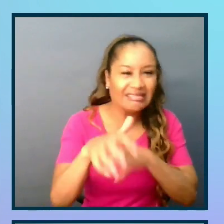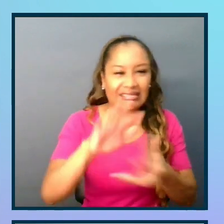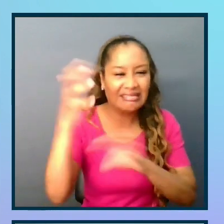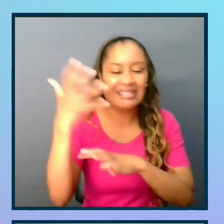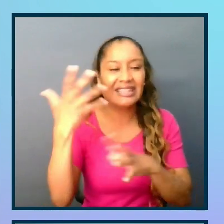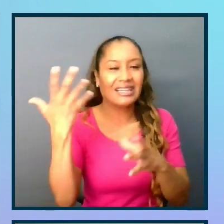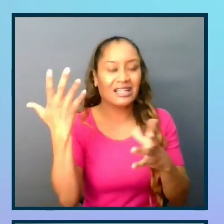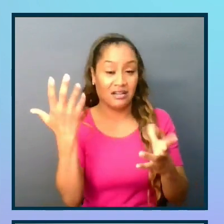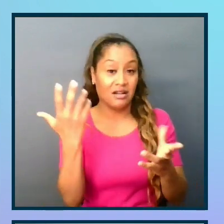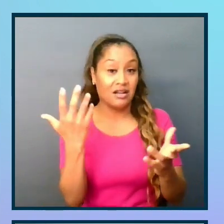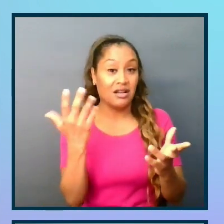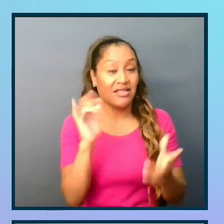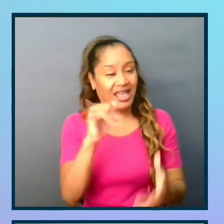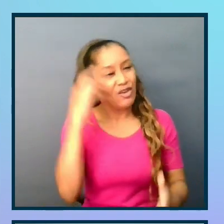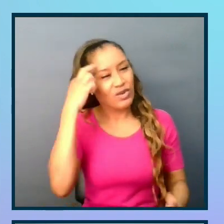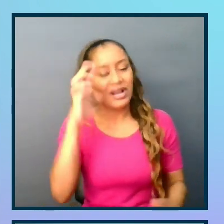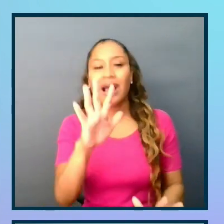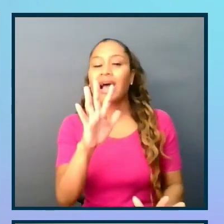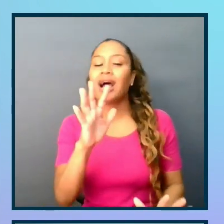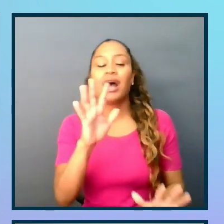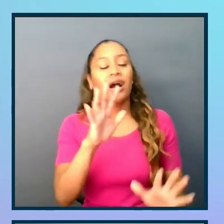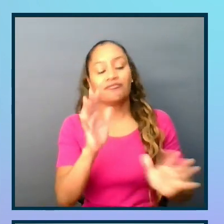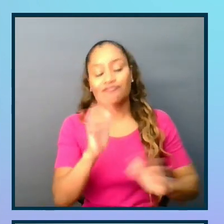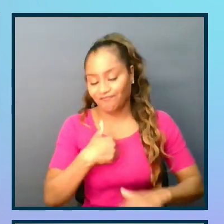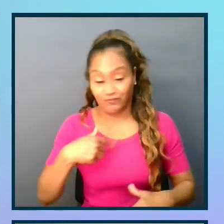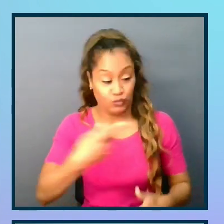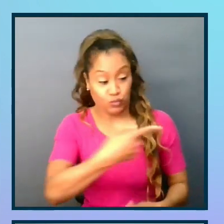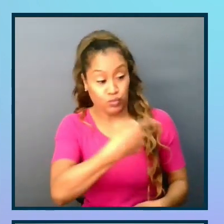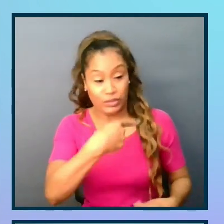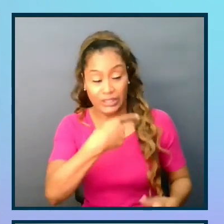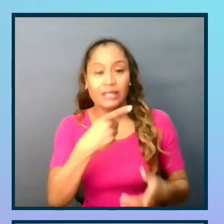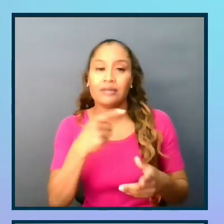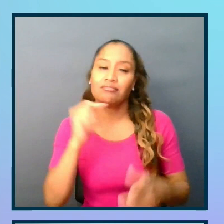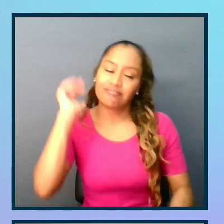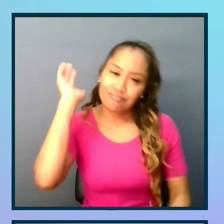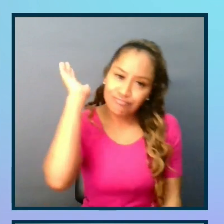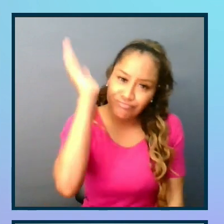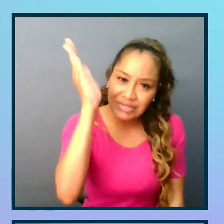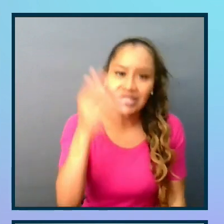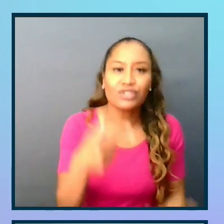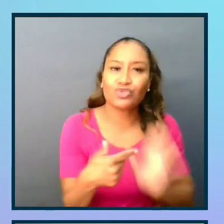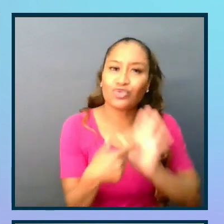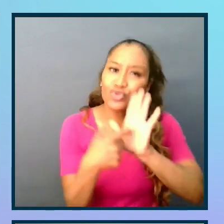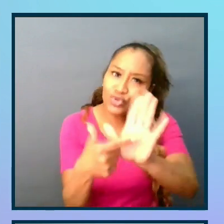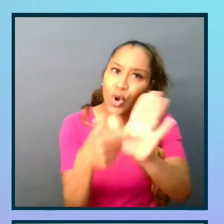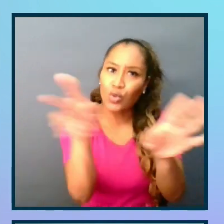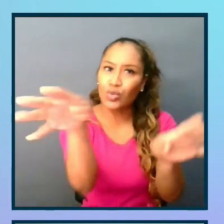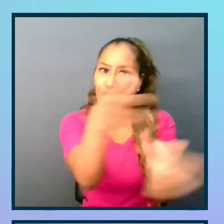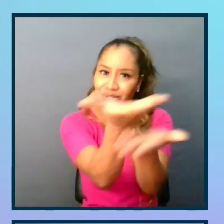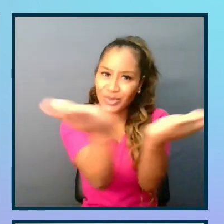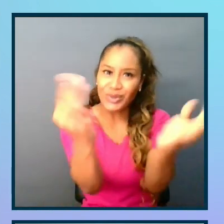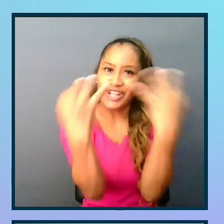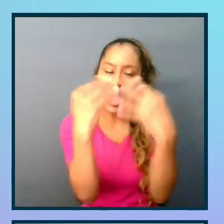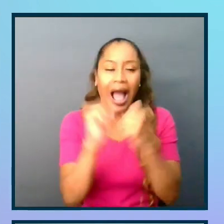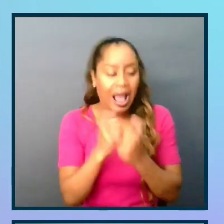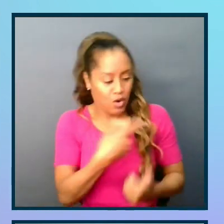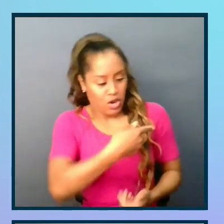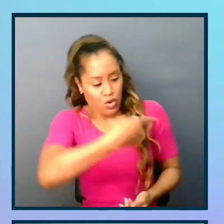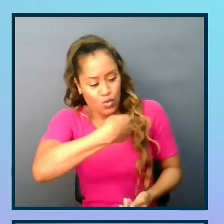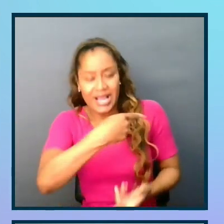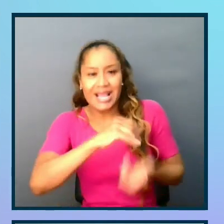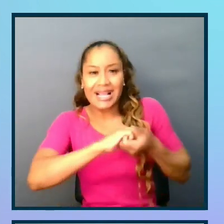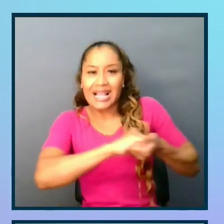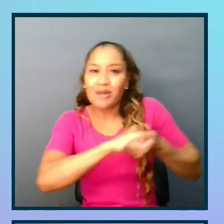know, we really just wanted to create a presentation just showing how we happen to do collaboration between these